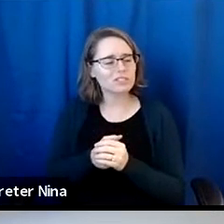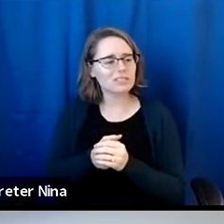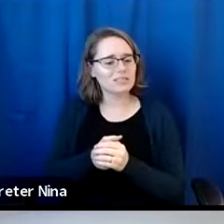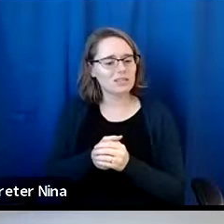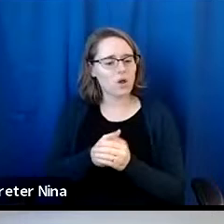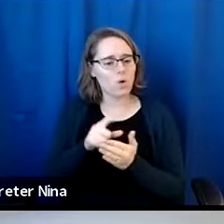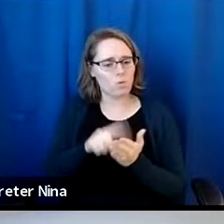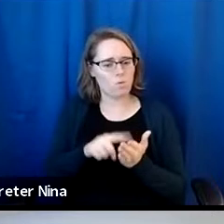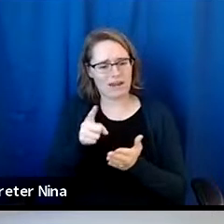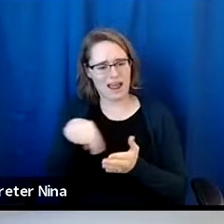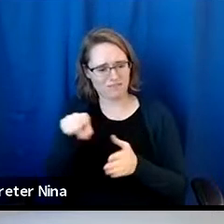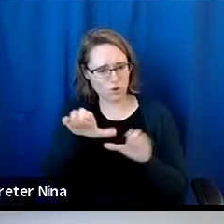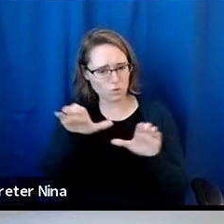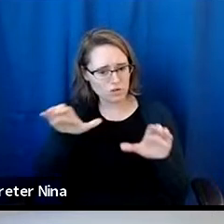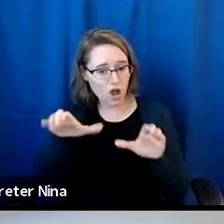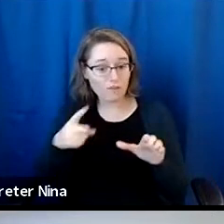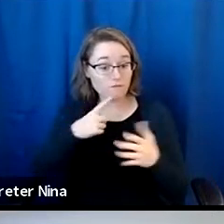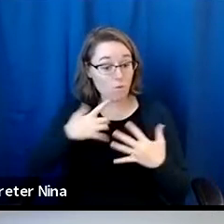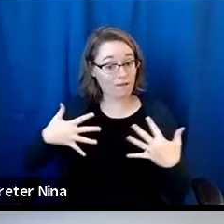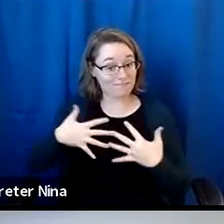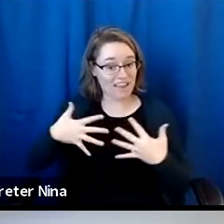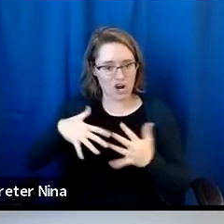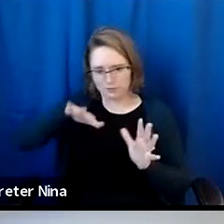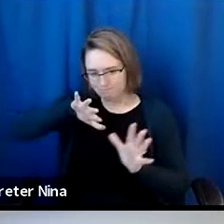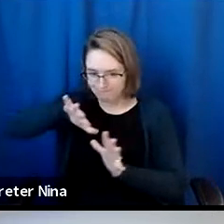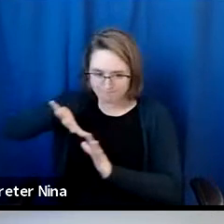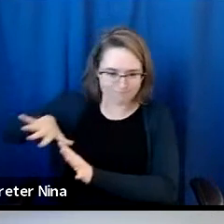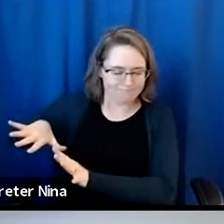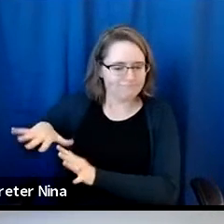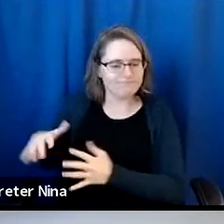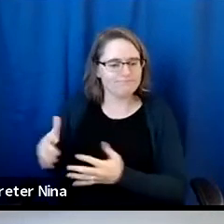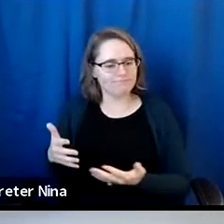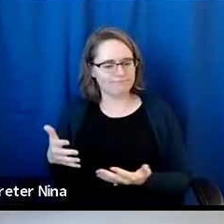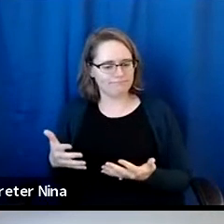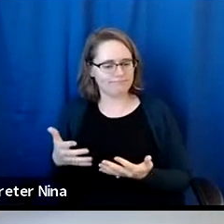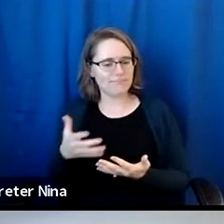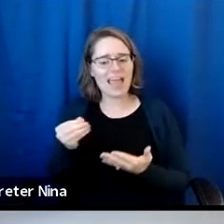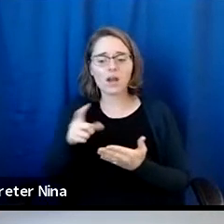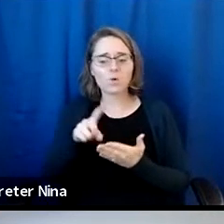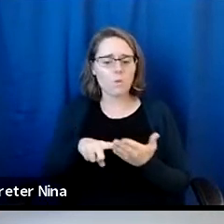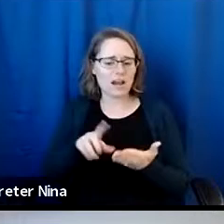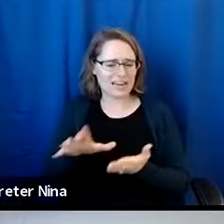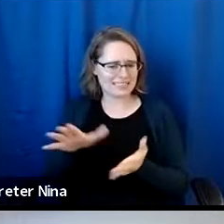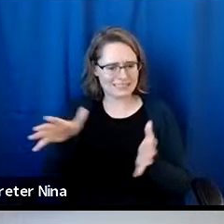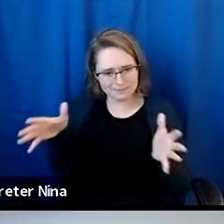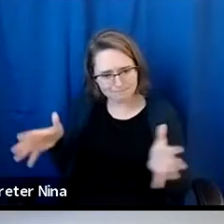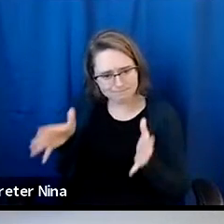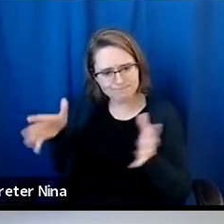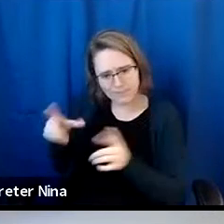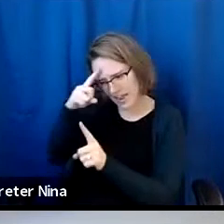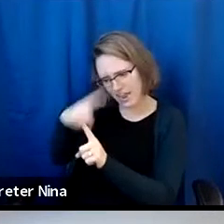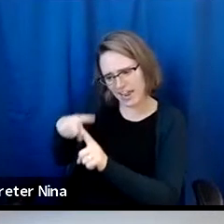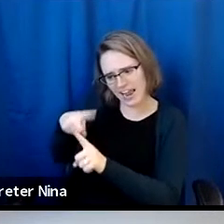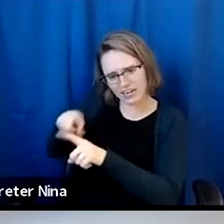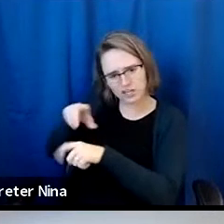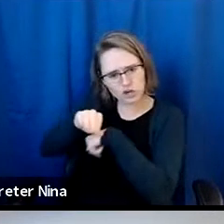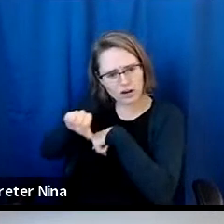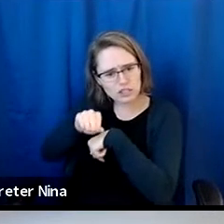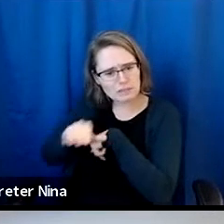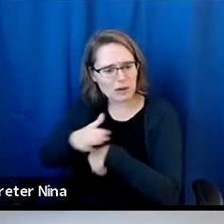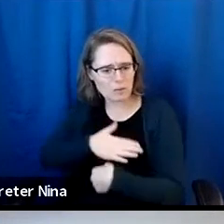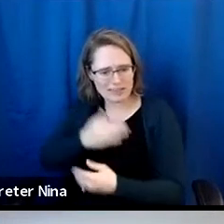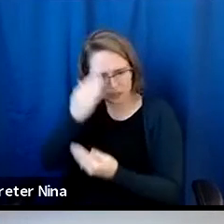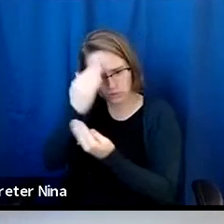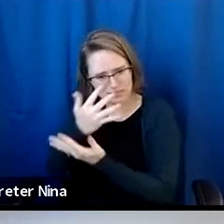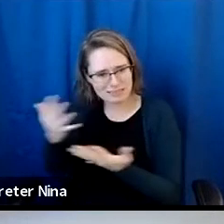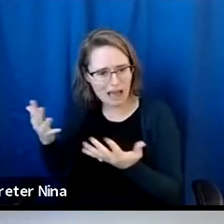you done to push past your fears? And what are some words of encouragement that you are willing to share